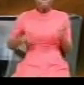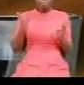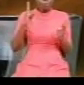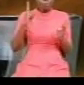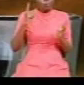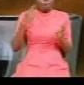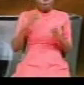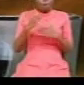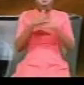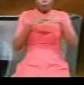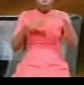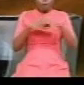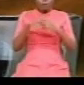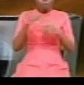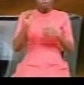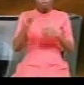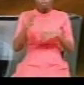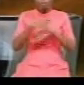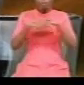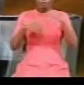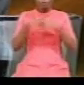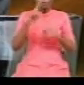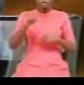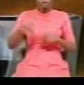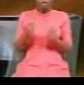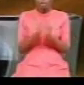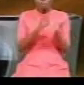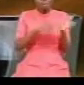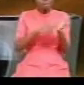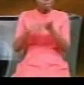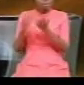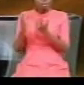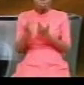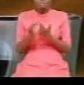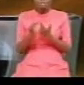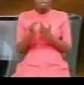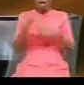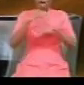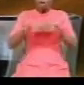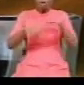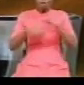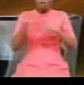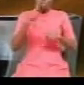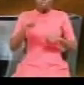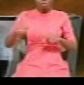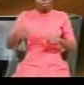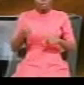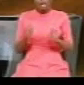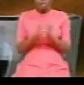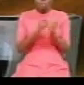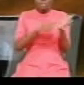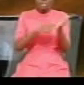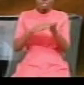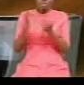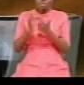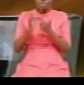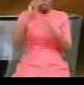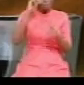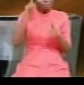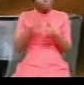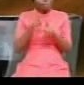wherefore, comfort one another with these words. Comfort one another with these words.